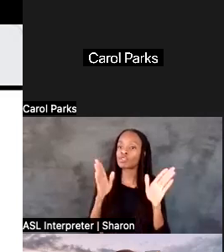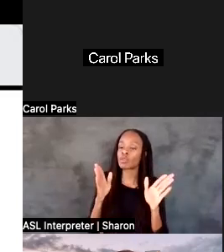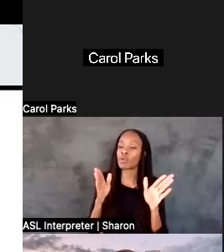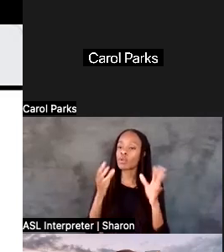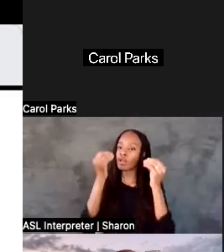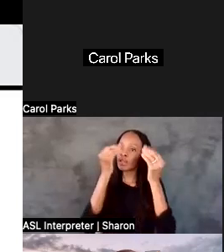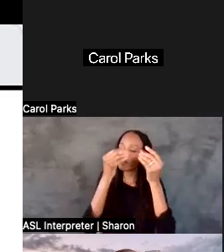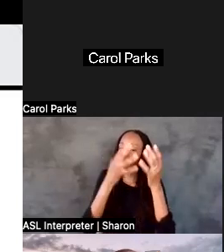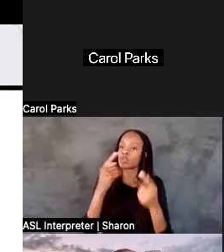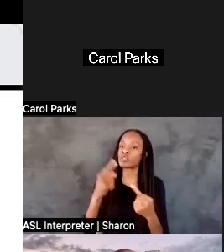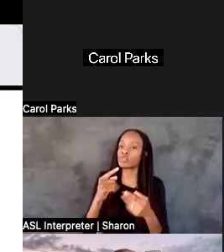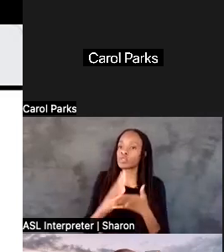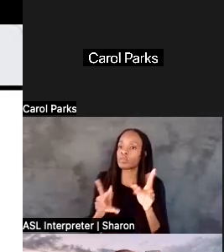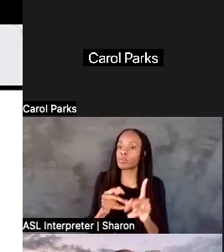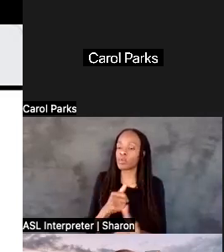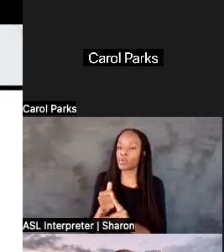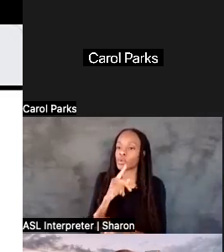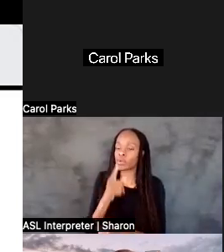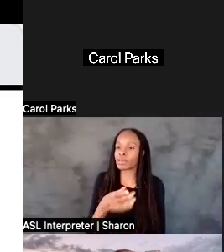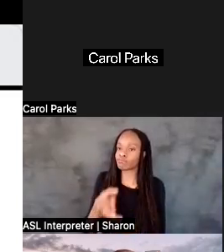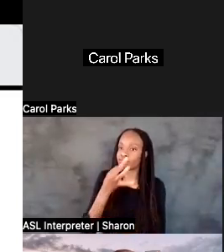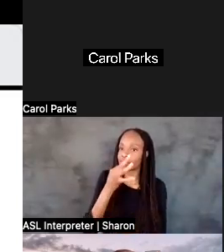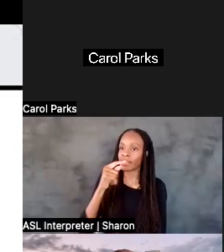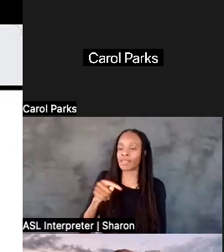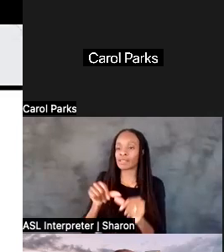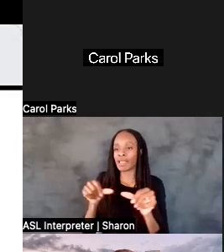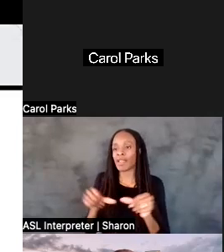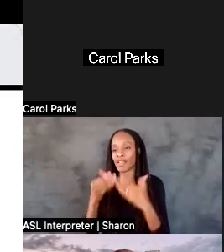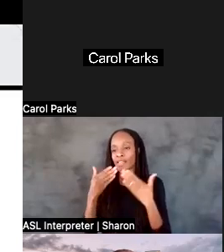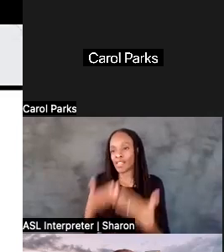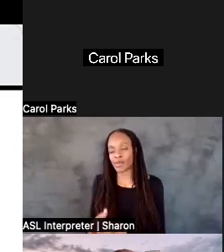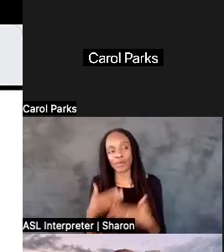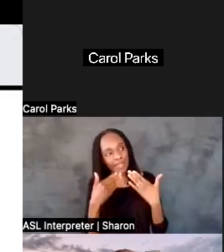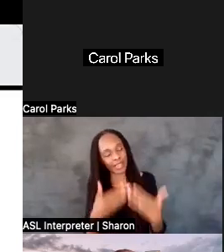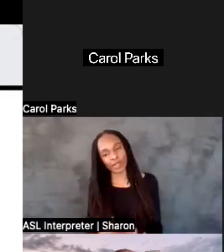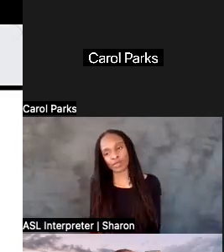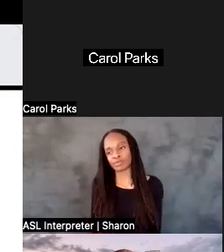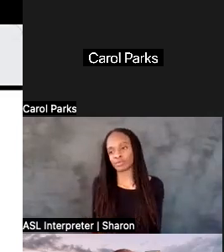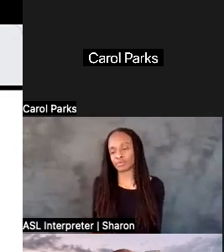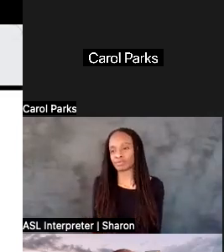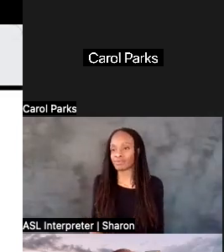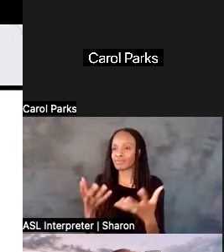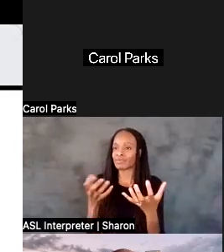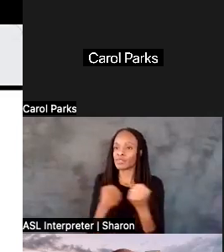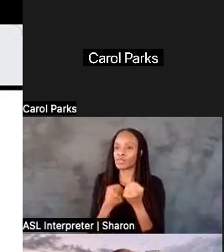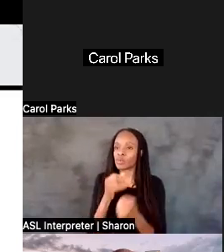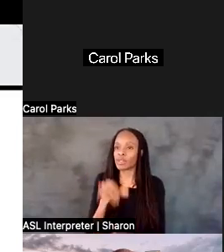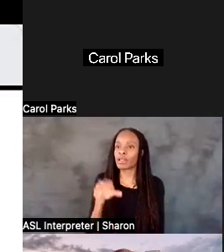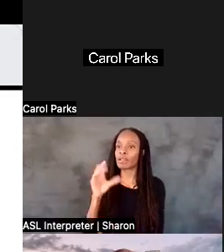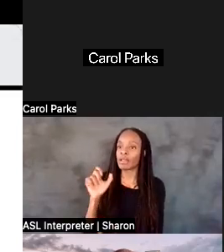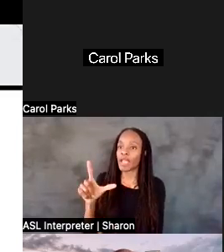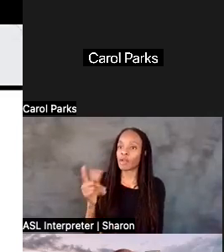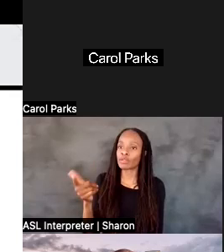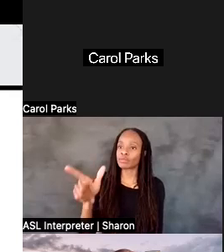some people who are really expert in this area. Thank you. We'd love to help support that. Carol.